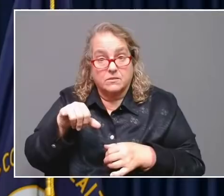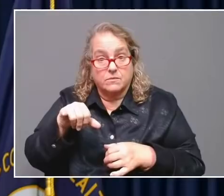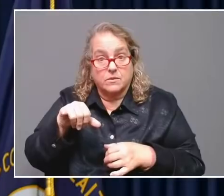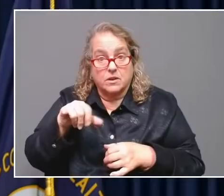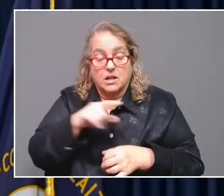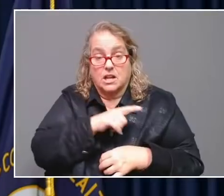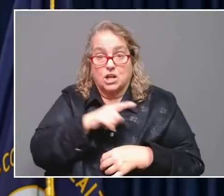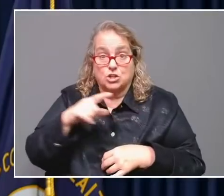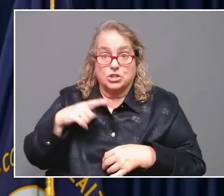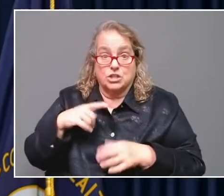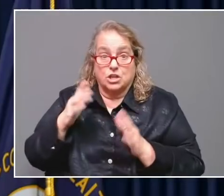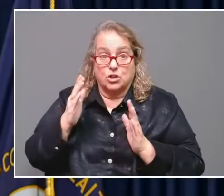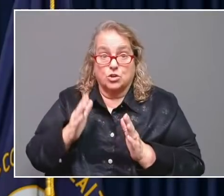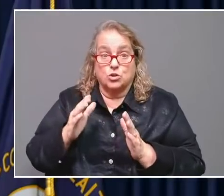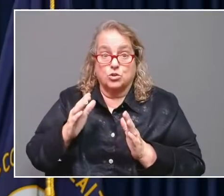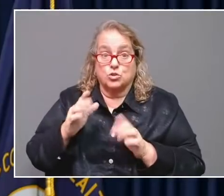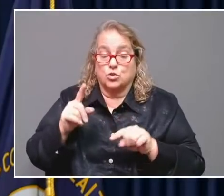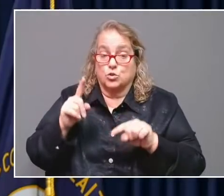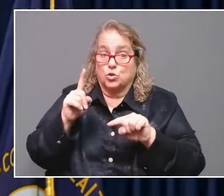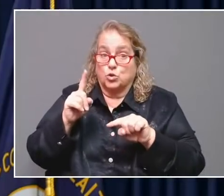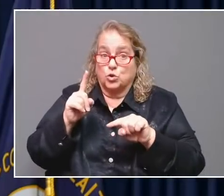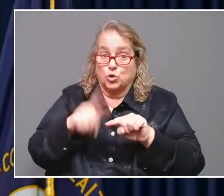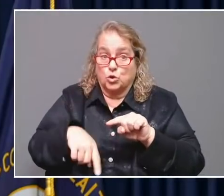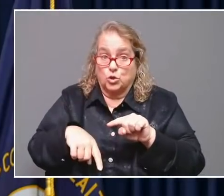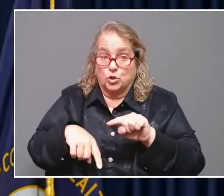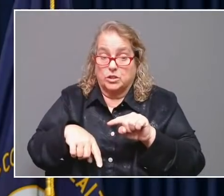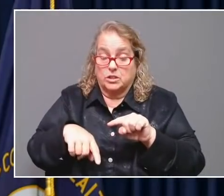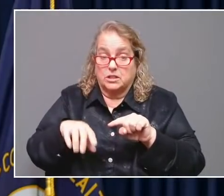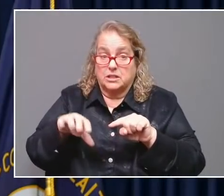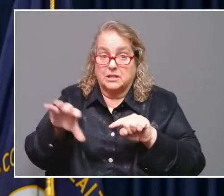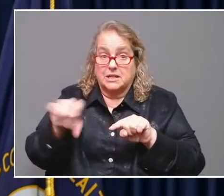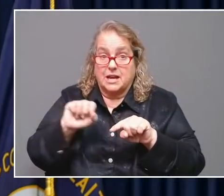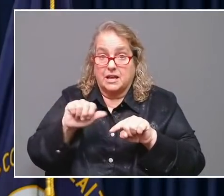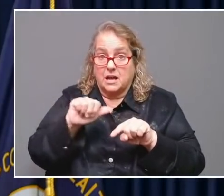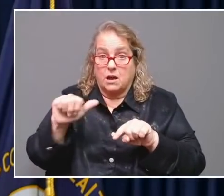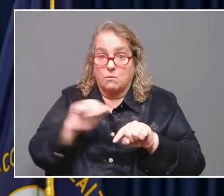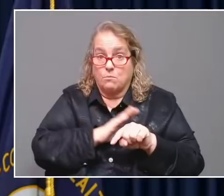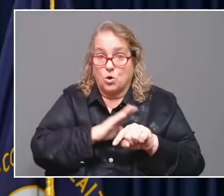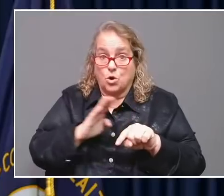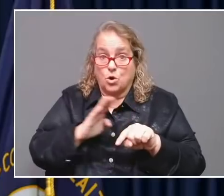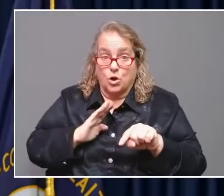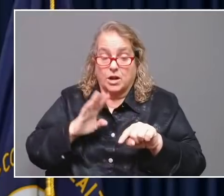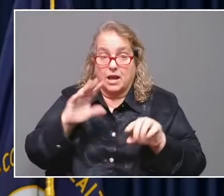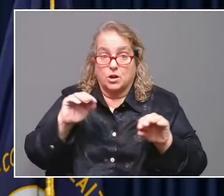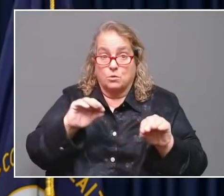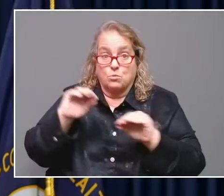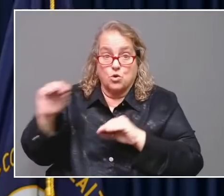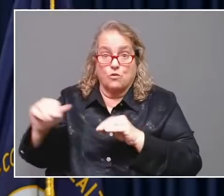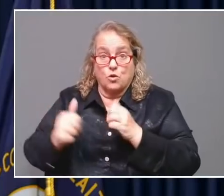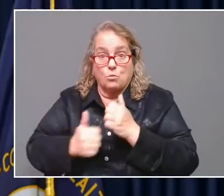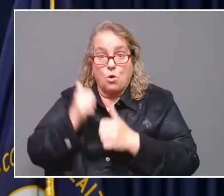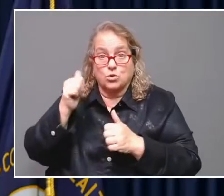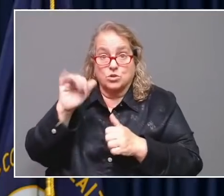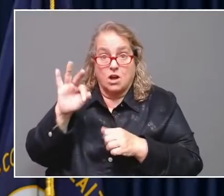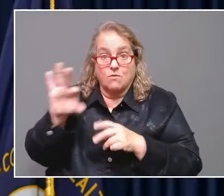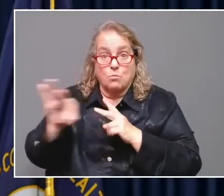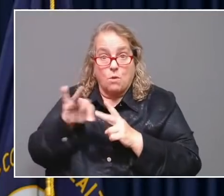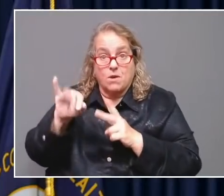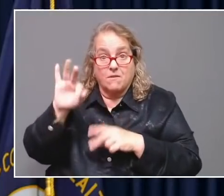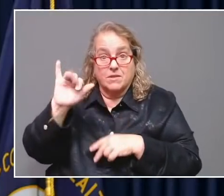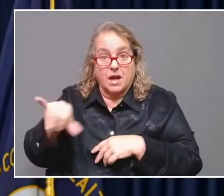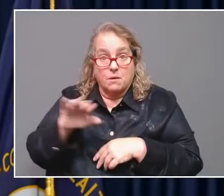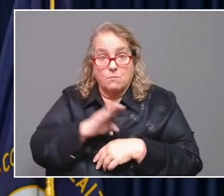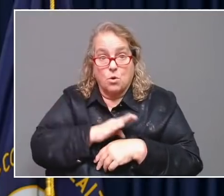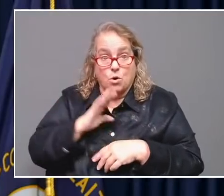legislature couldn't take a board and move the majority of the appointments of that board from